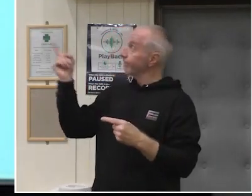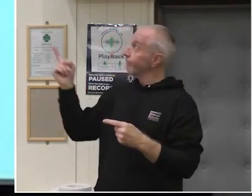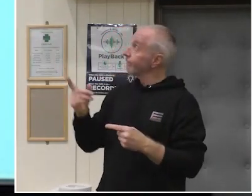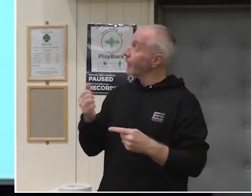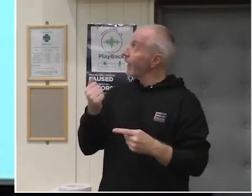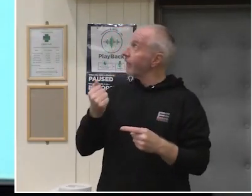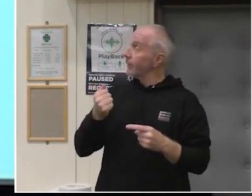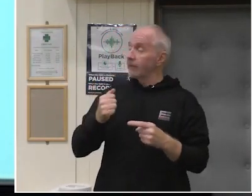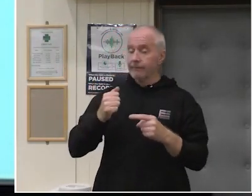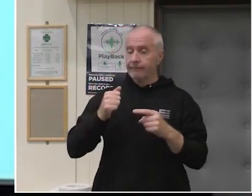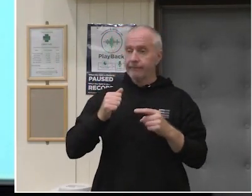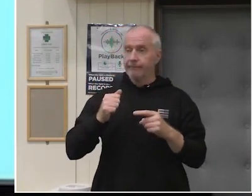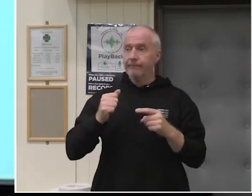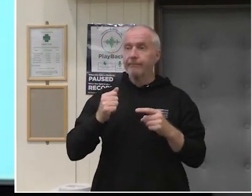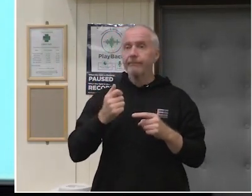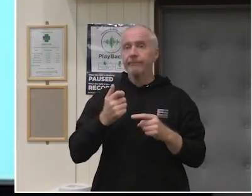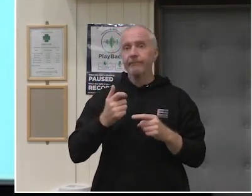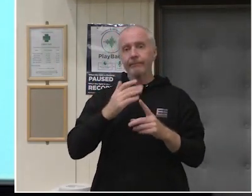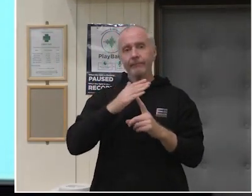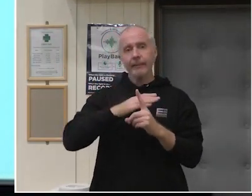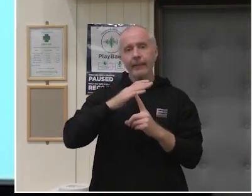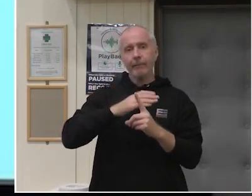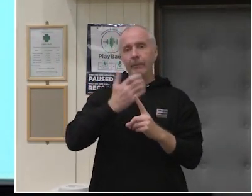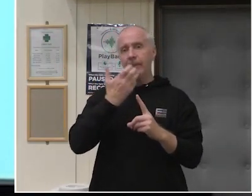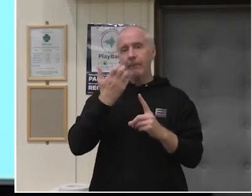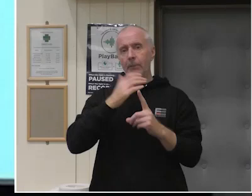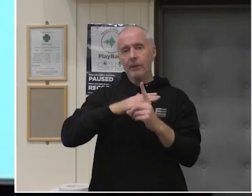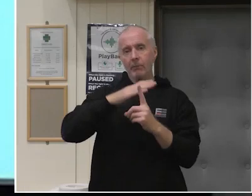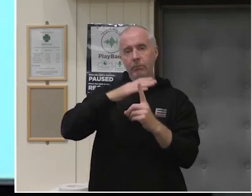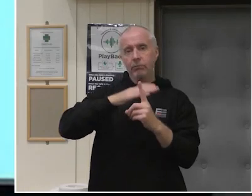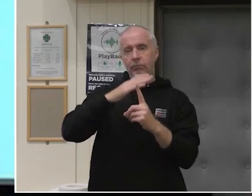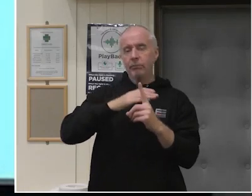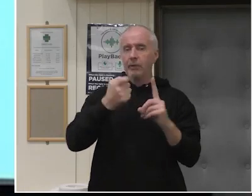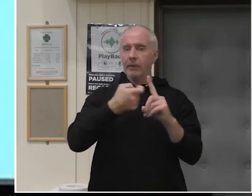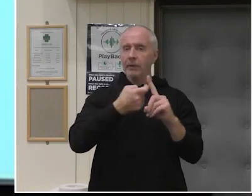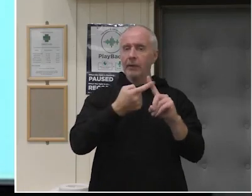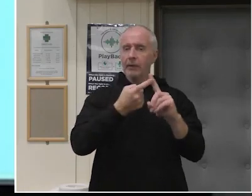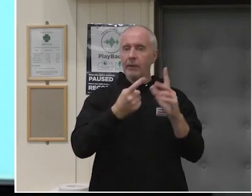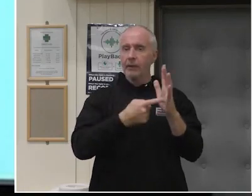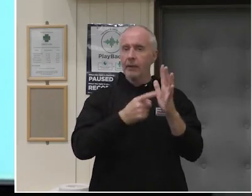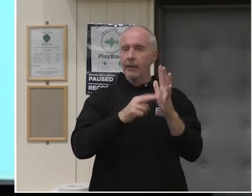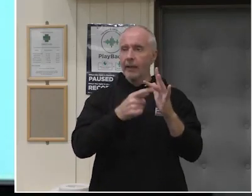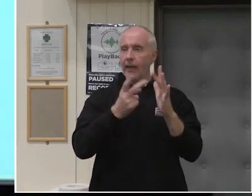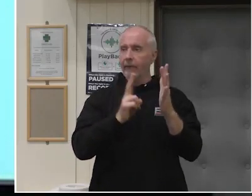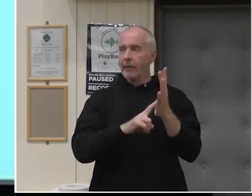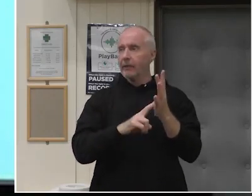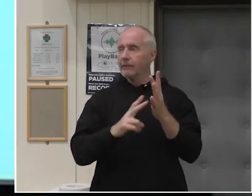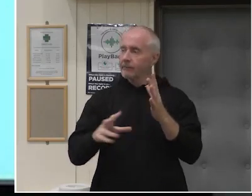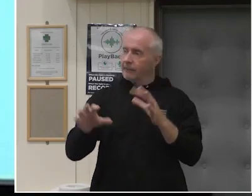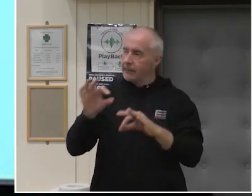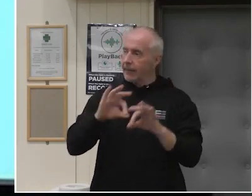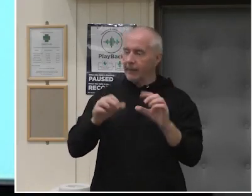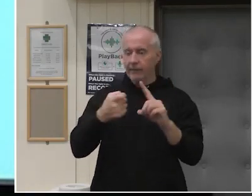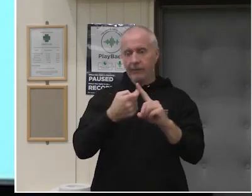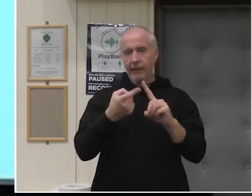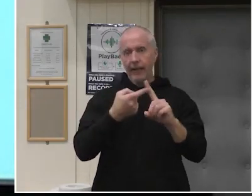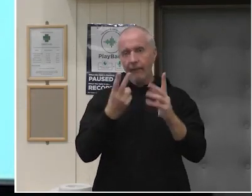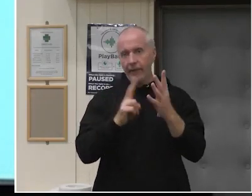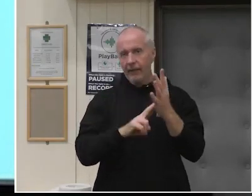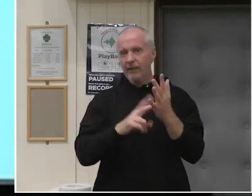a constant. This is the temperature. Now, temperature in Kelvin, science, use Kelvin, much